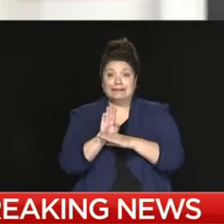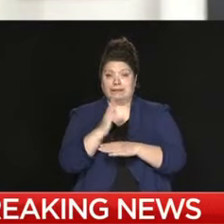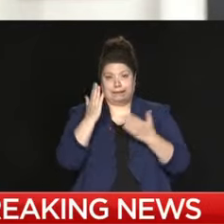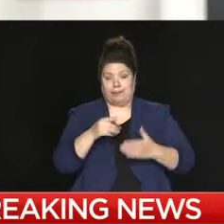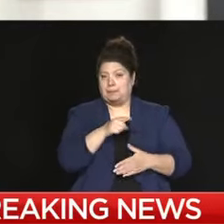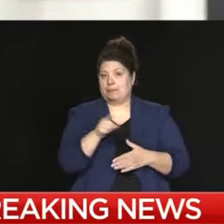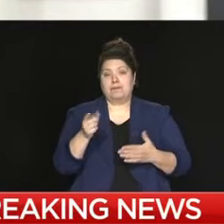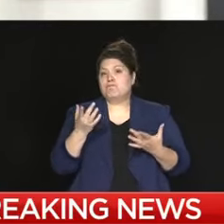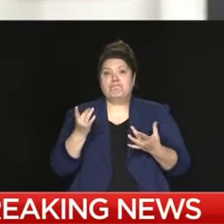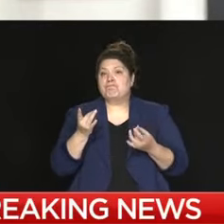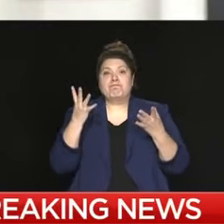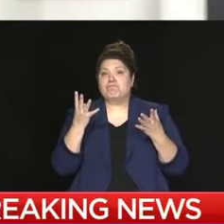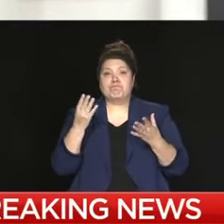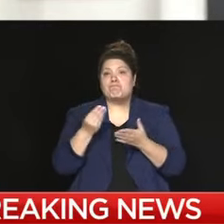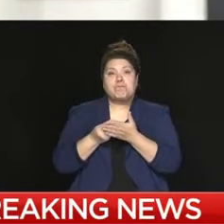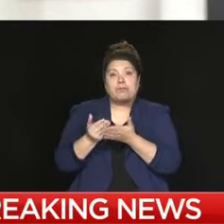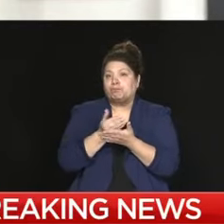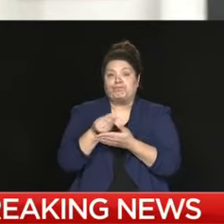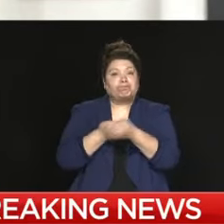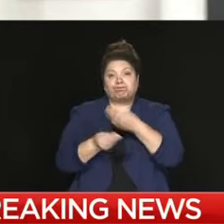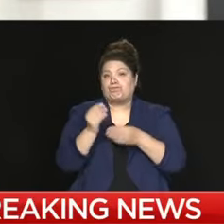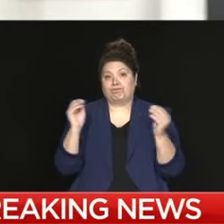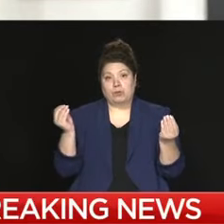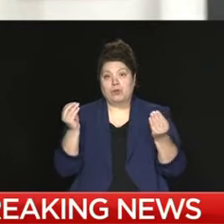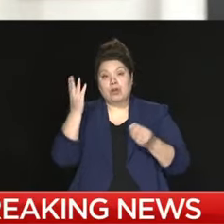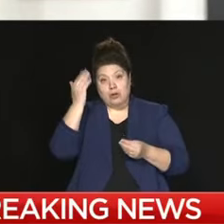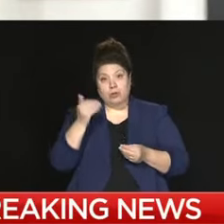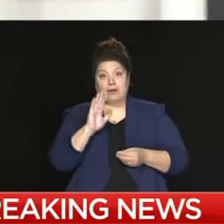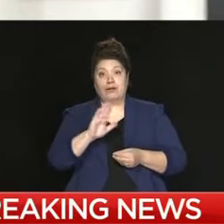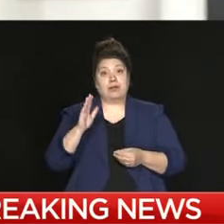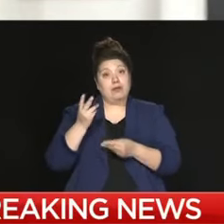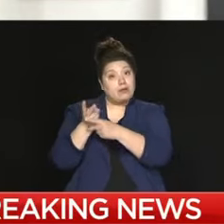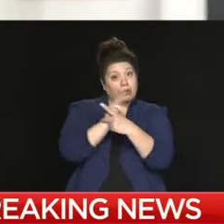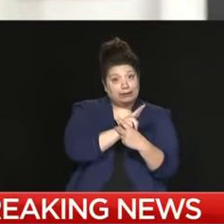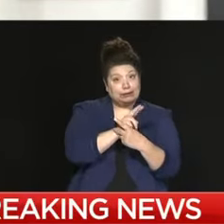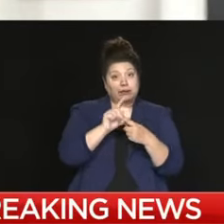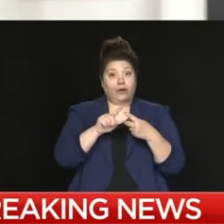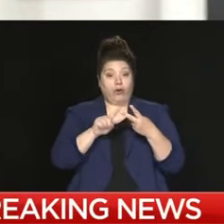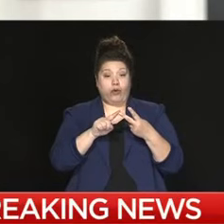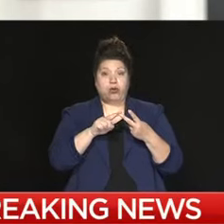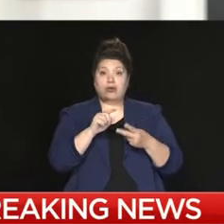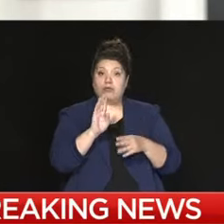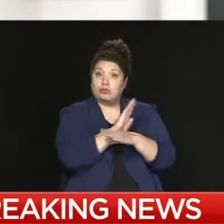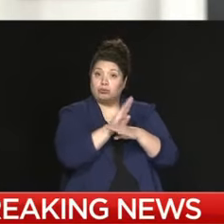hit, and that's why the access to credit and the support for the rent is going to be important.